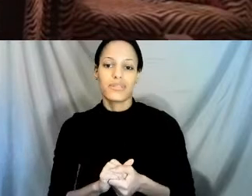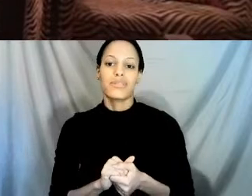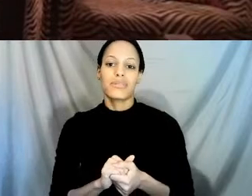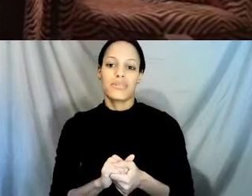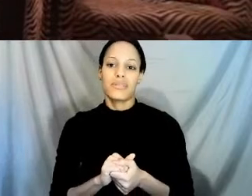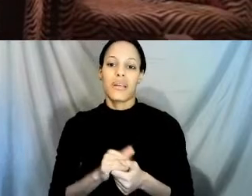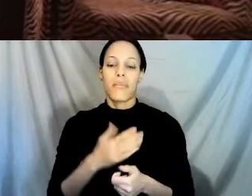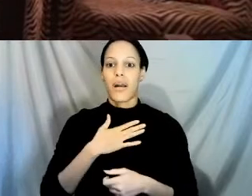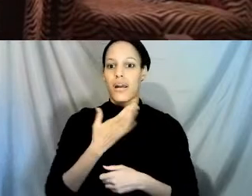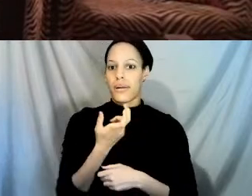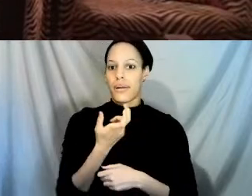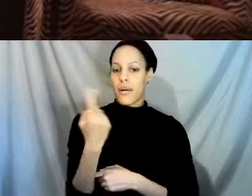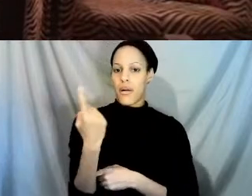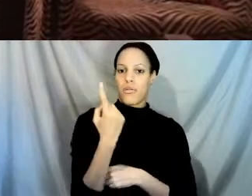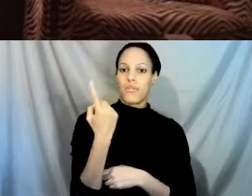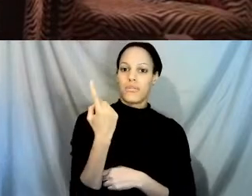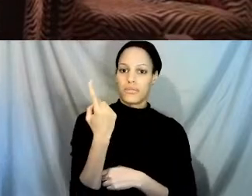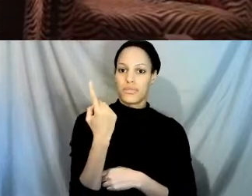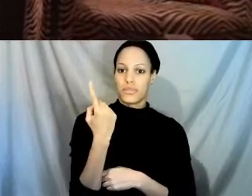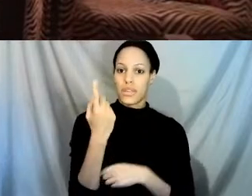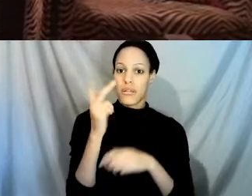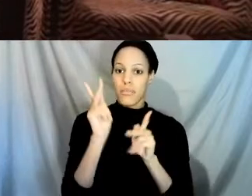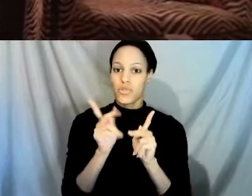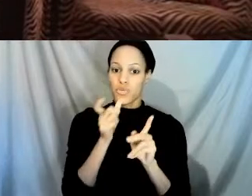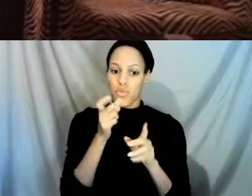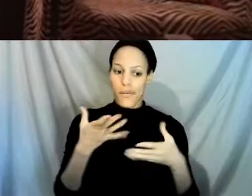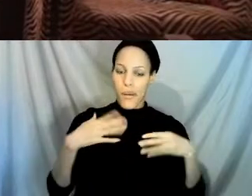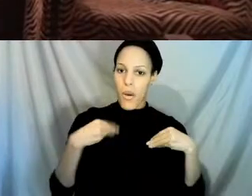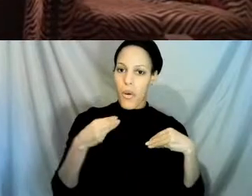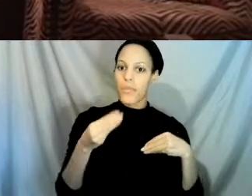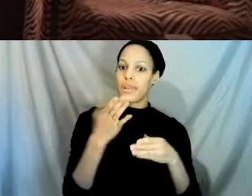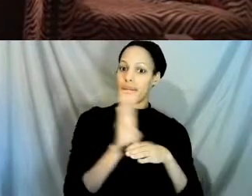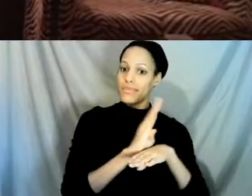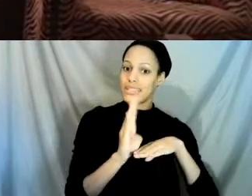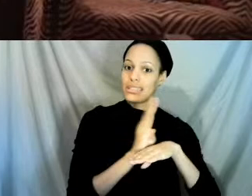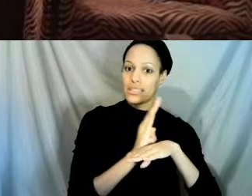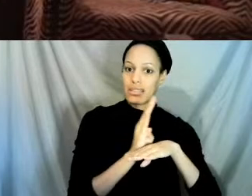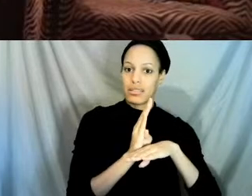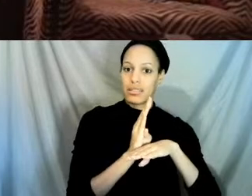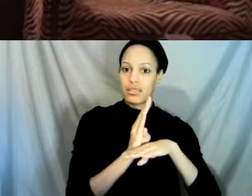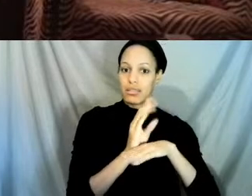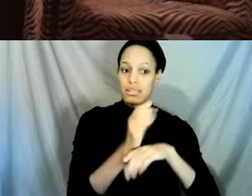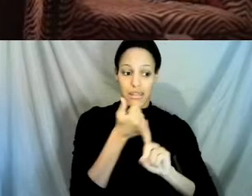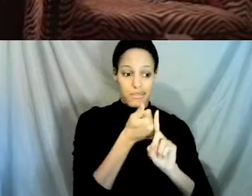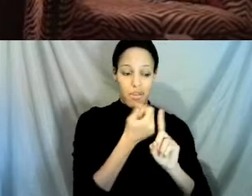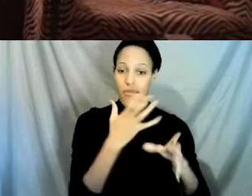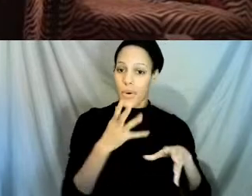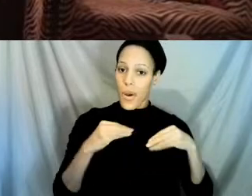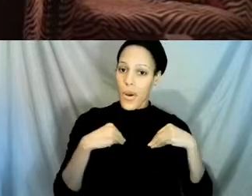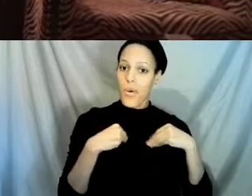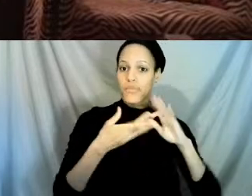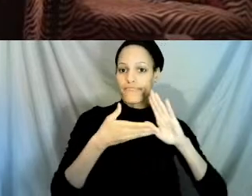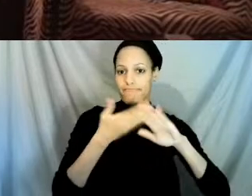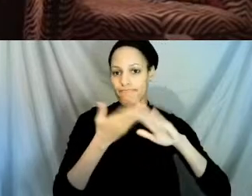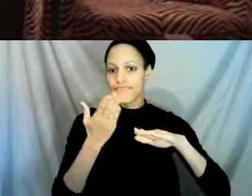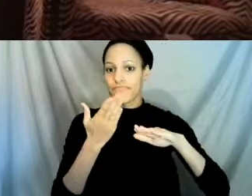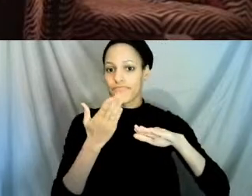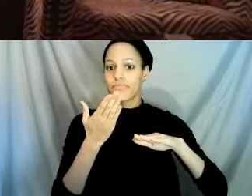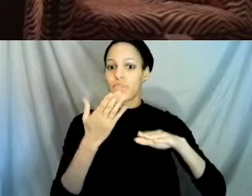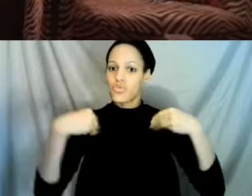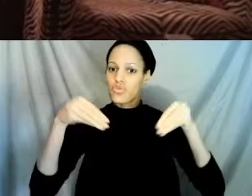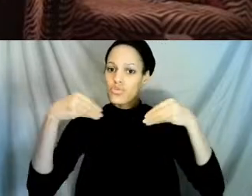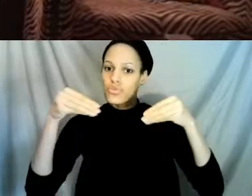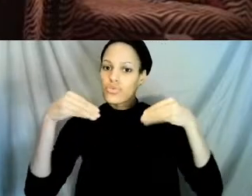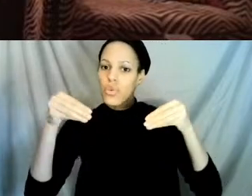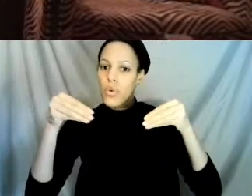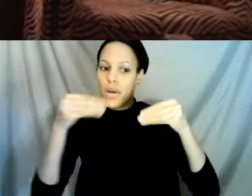entrepreneurs in Arlington, Tennessee, to own and operate a convenience store to serve the Black